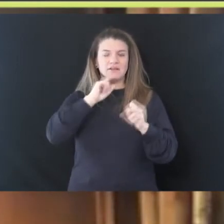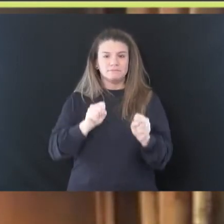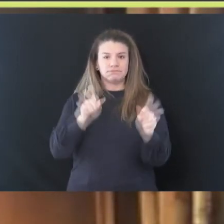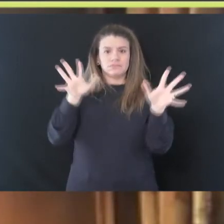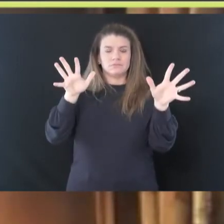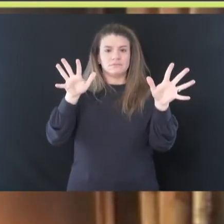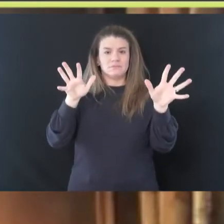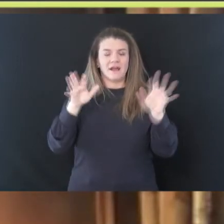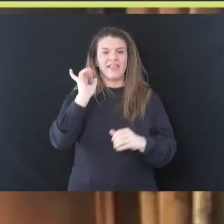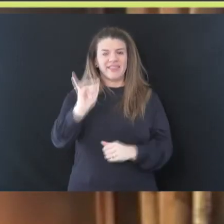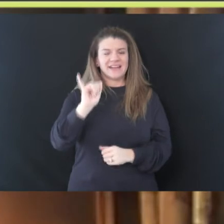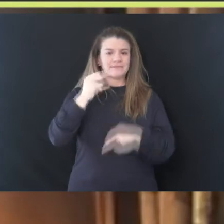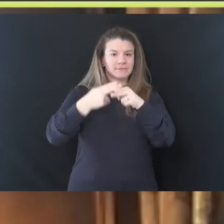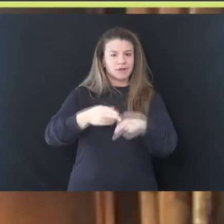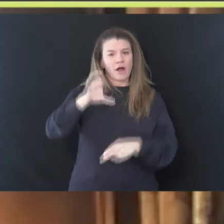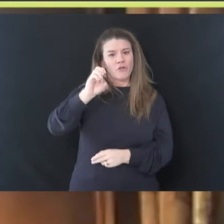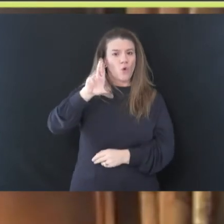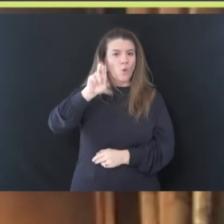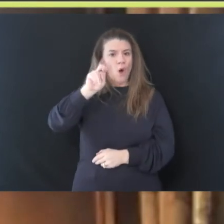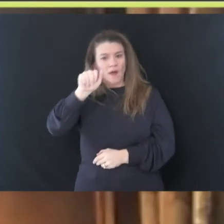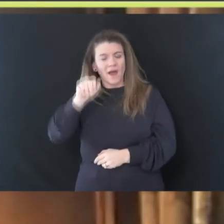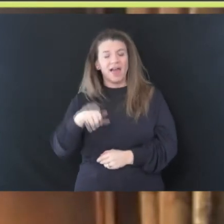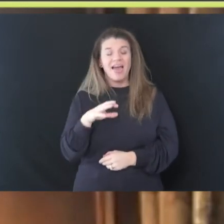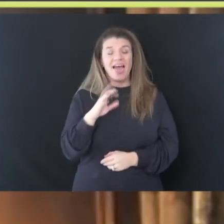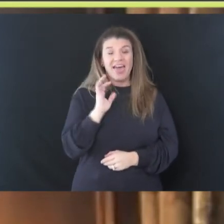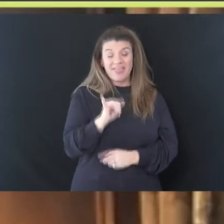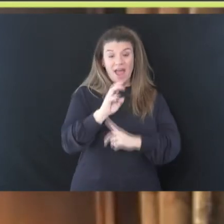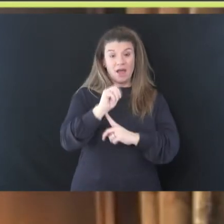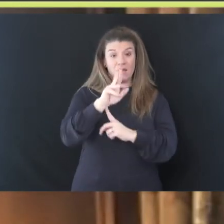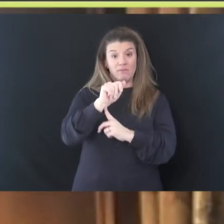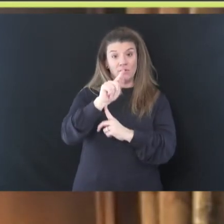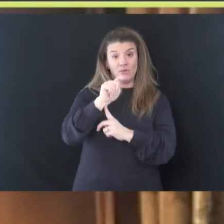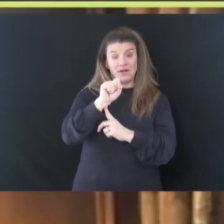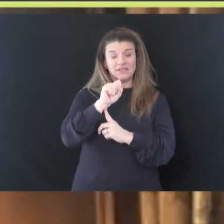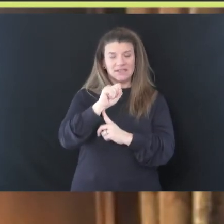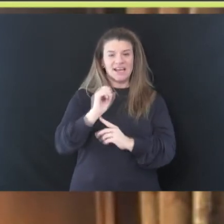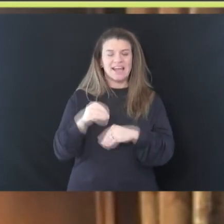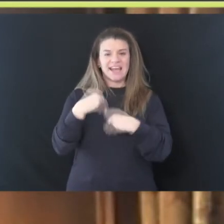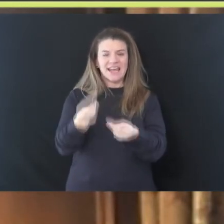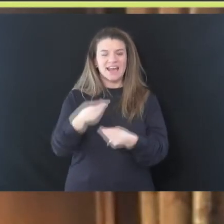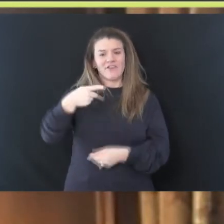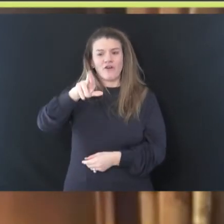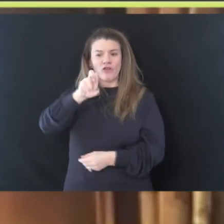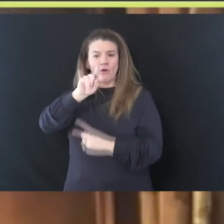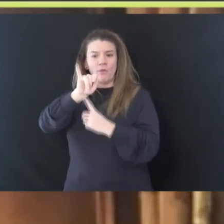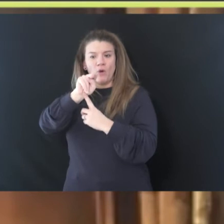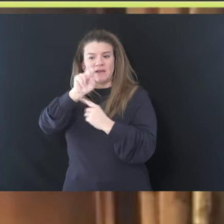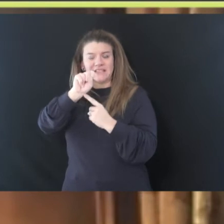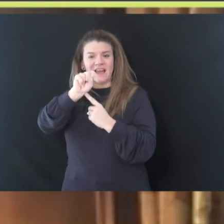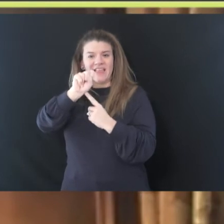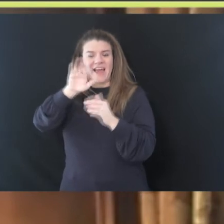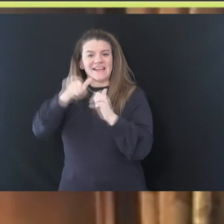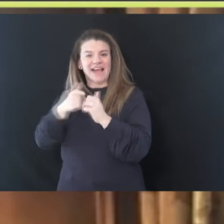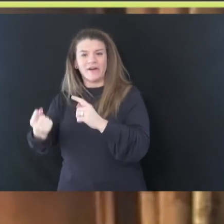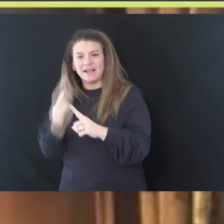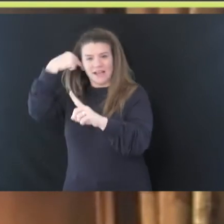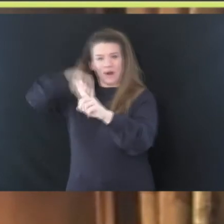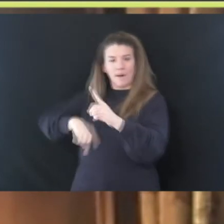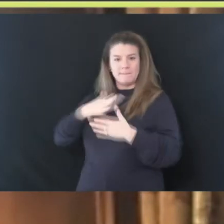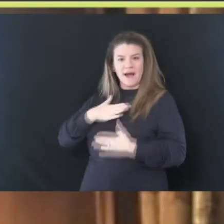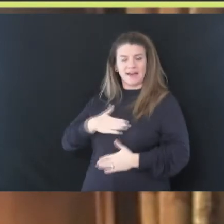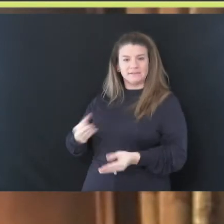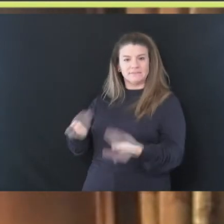corona. And the mutants allow the spike proteins, which is how the virus gets to our body, to bind more effectively to